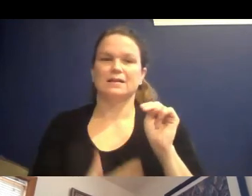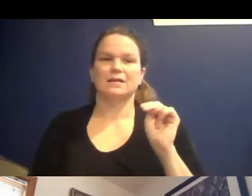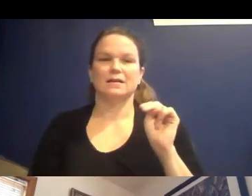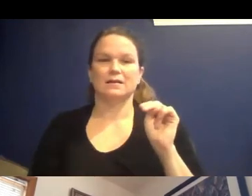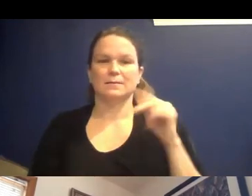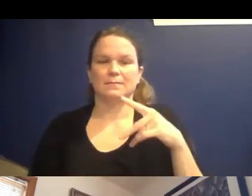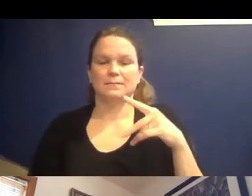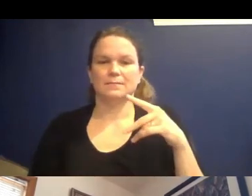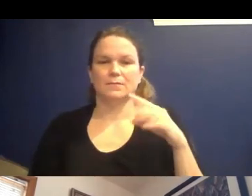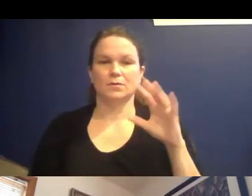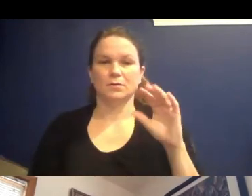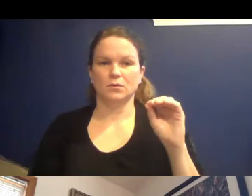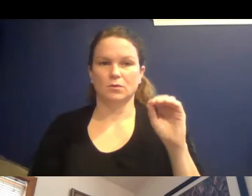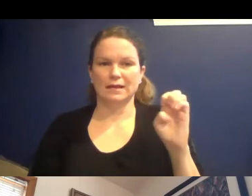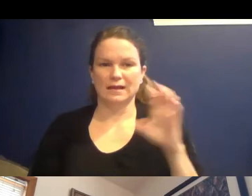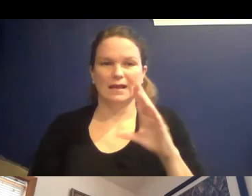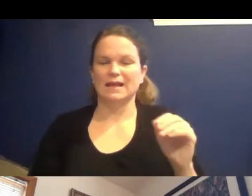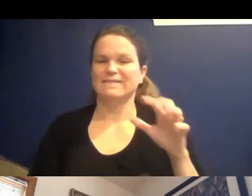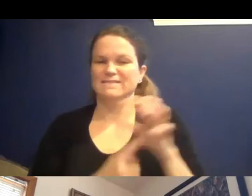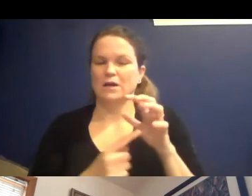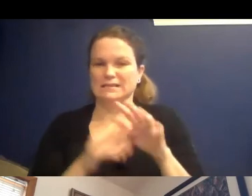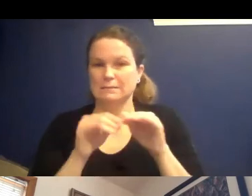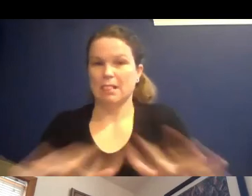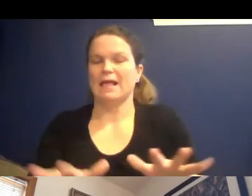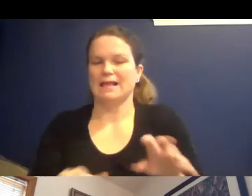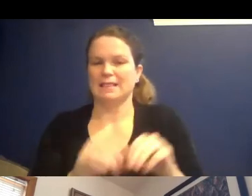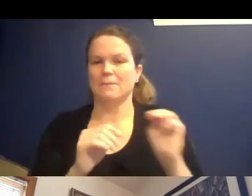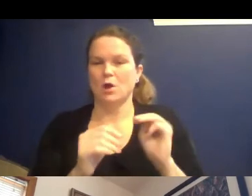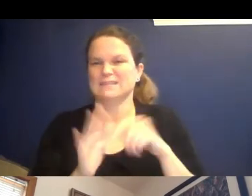polyhedrovirus, OE, and a fungus plague in monarch caterpillars.